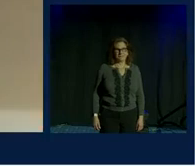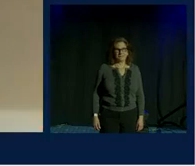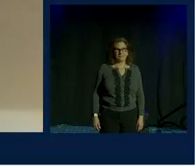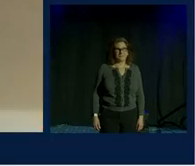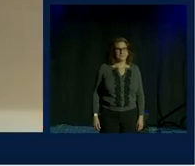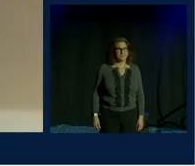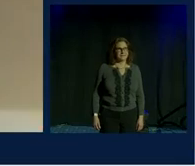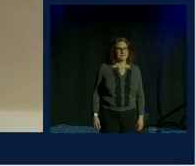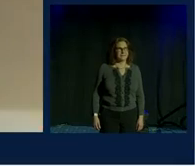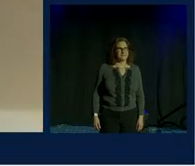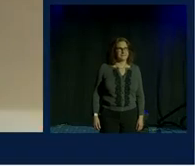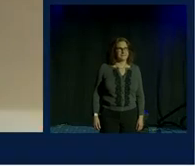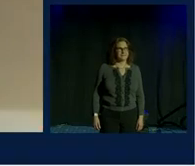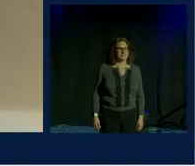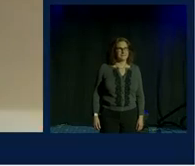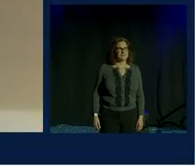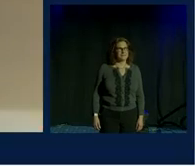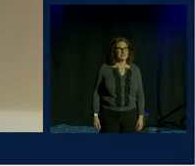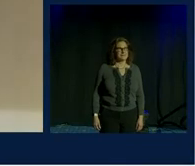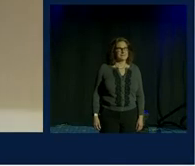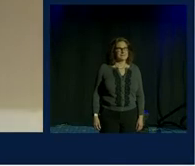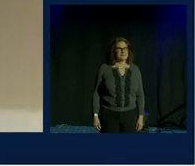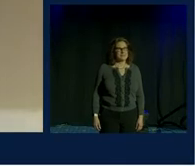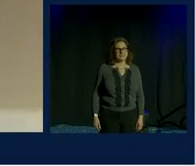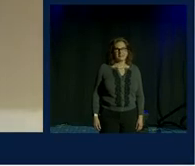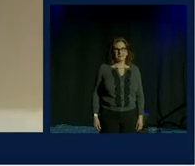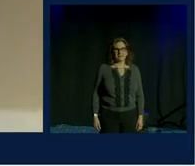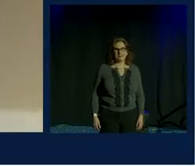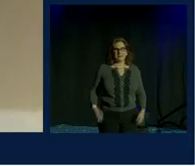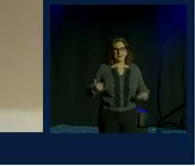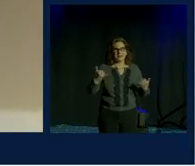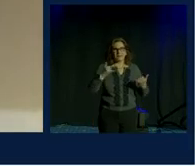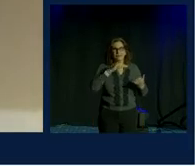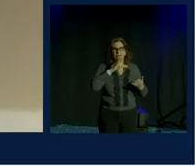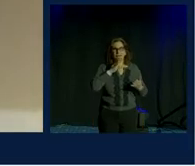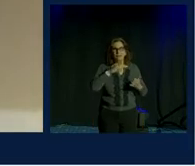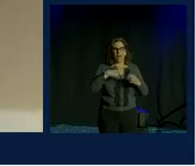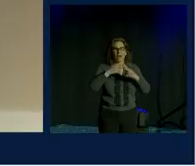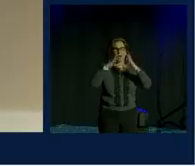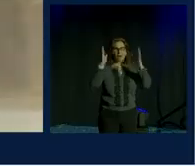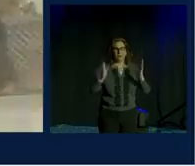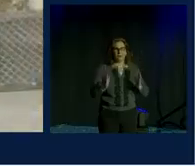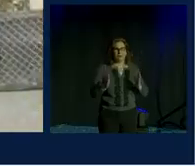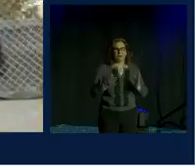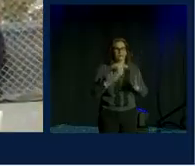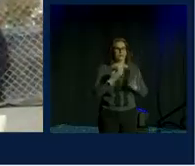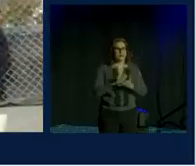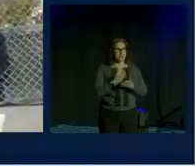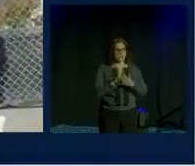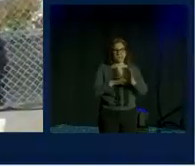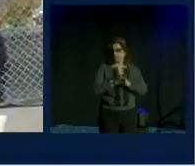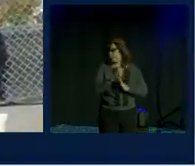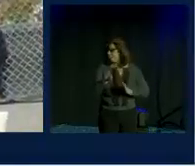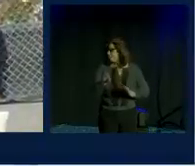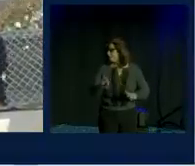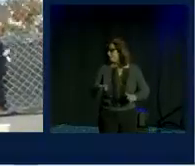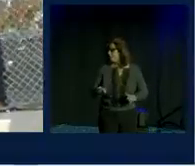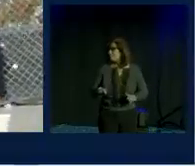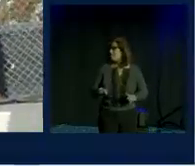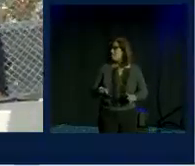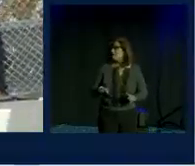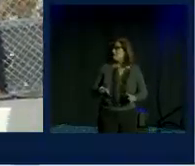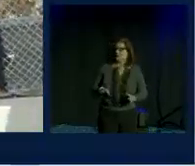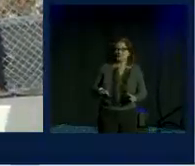I said often that housing is economic development, and it's true. And economic development is